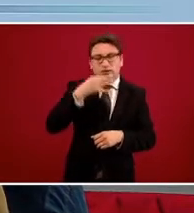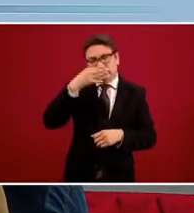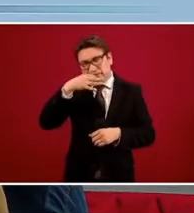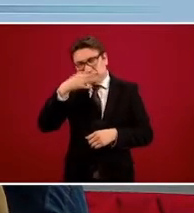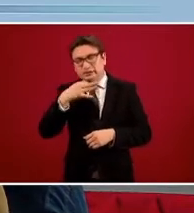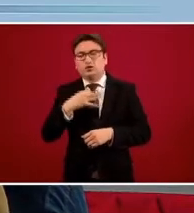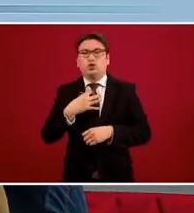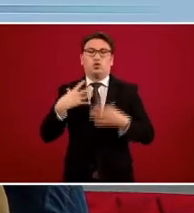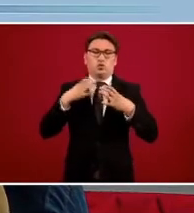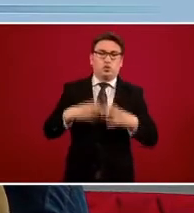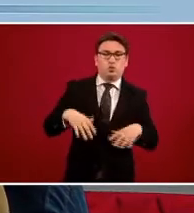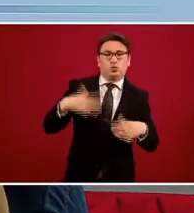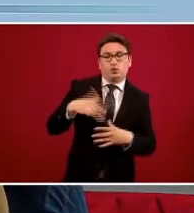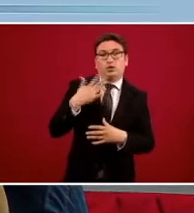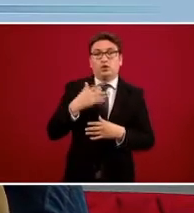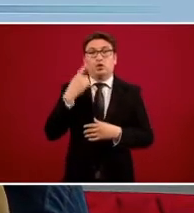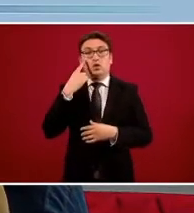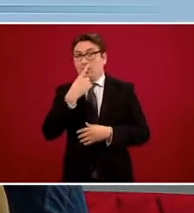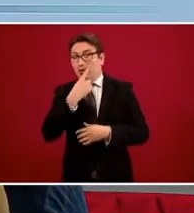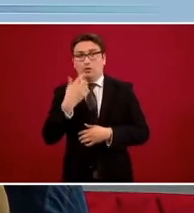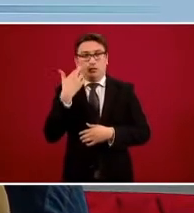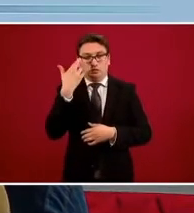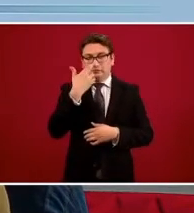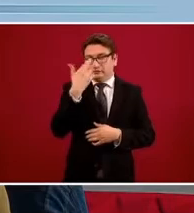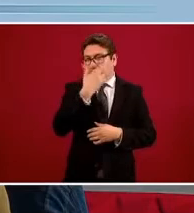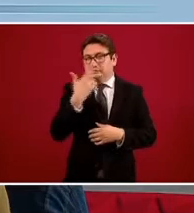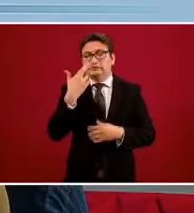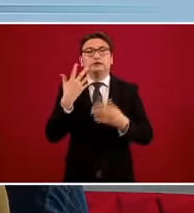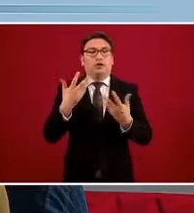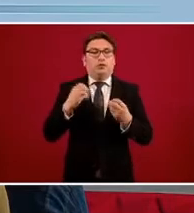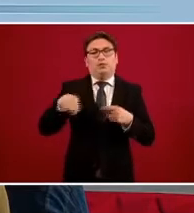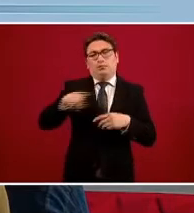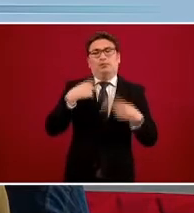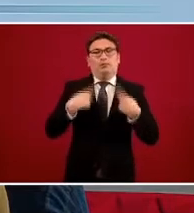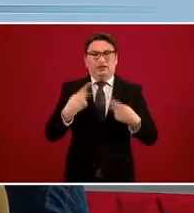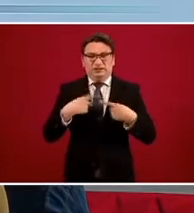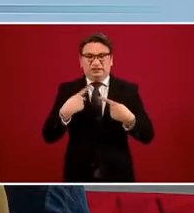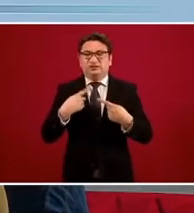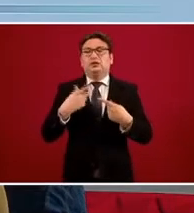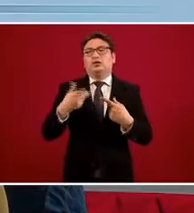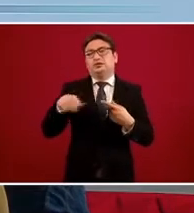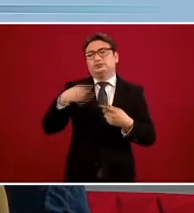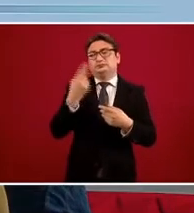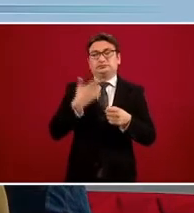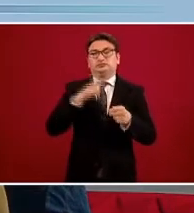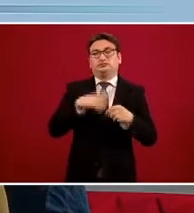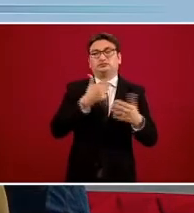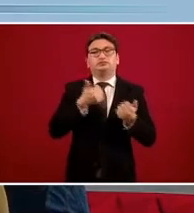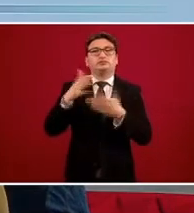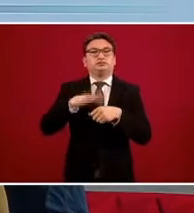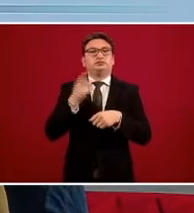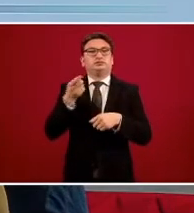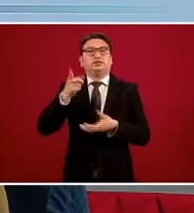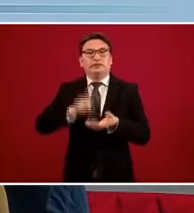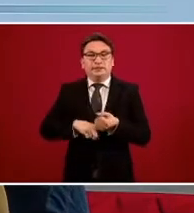and this status can be related to certain symptoms such as throat aches,